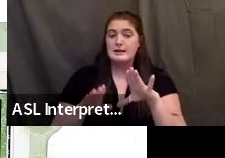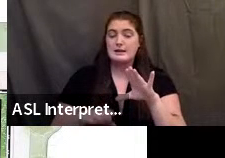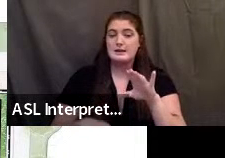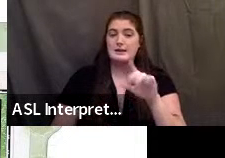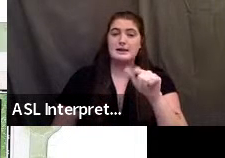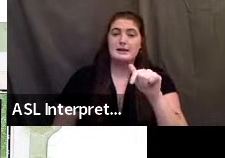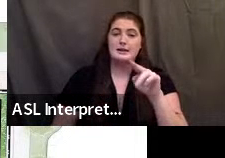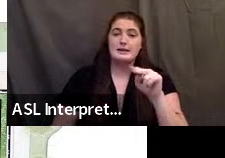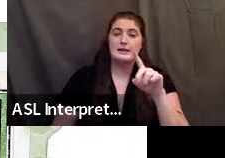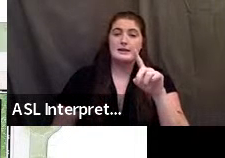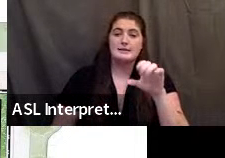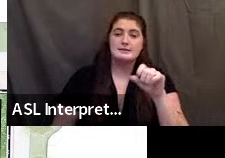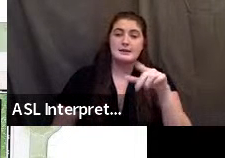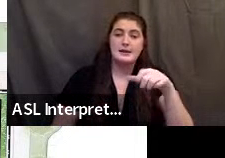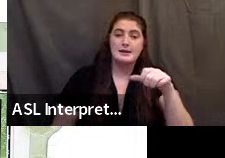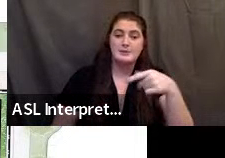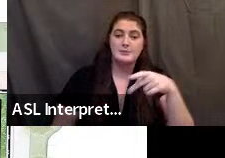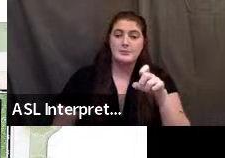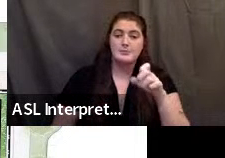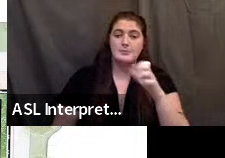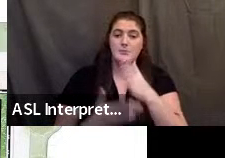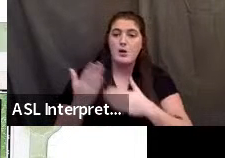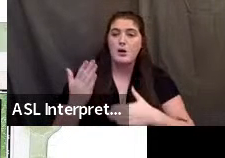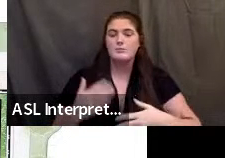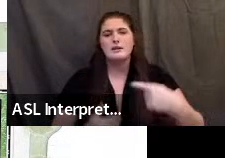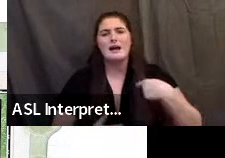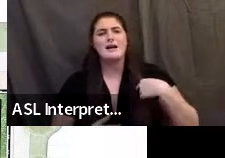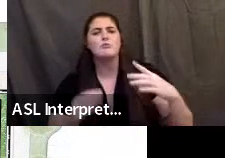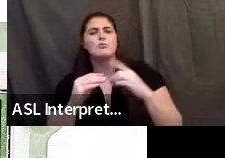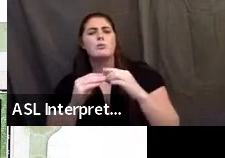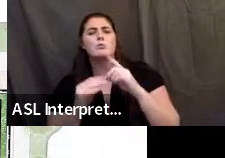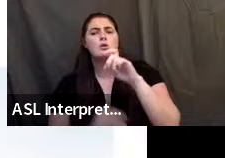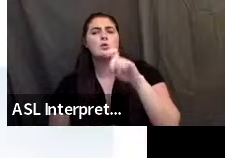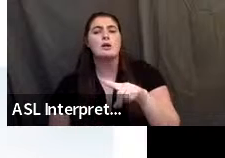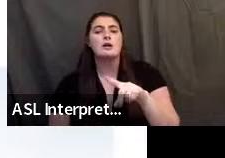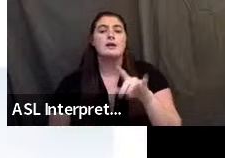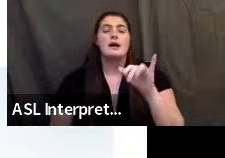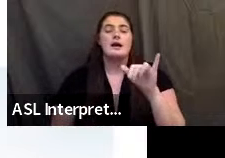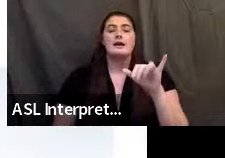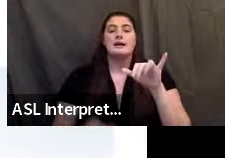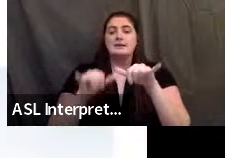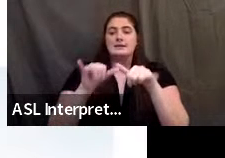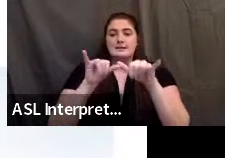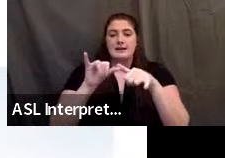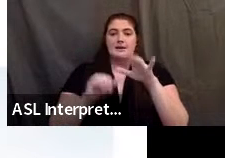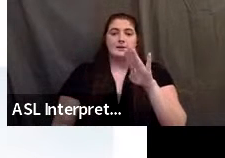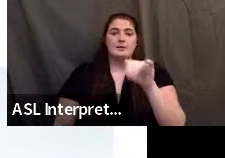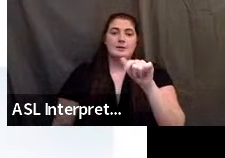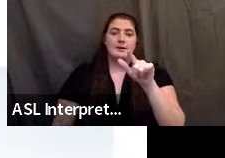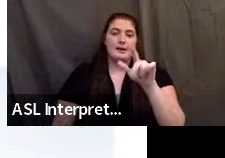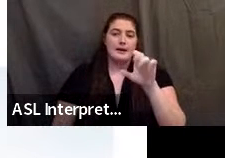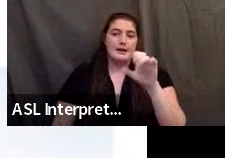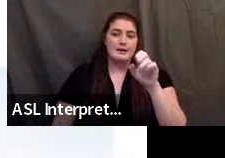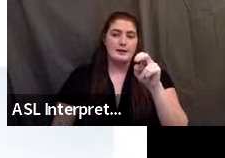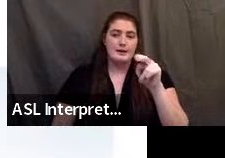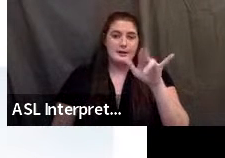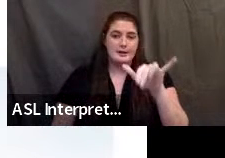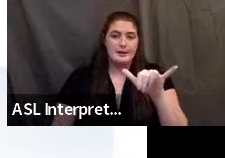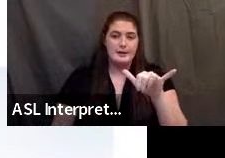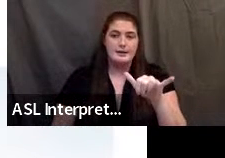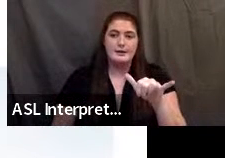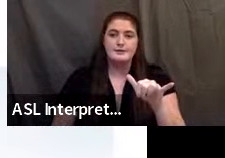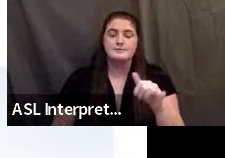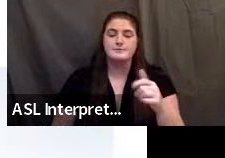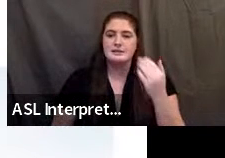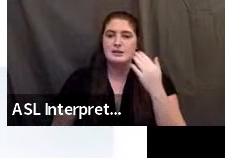any other questions? I have one more question. Of course. The depth of the balconies. So I know there's a new 3-story condo building